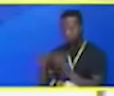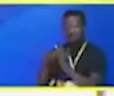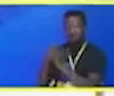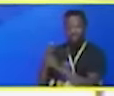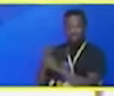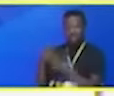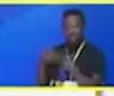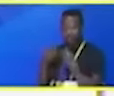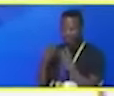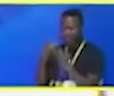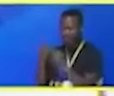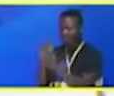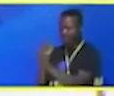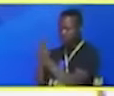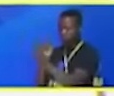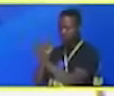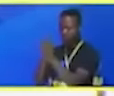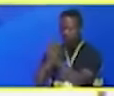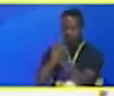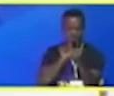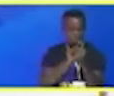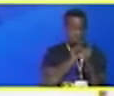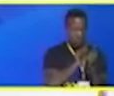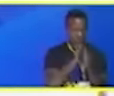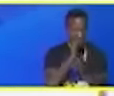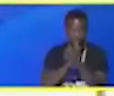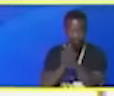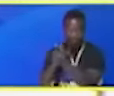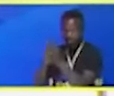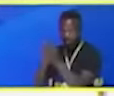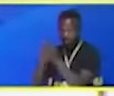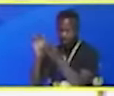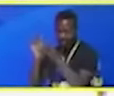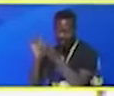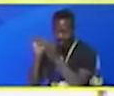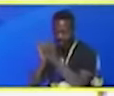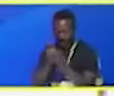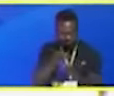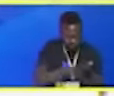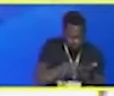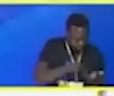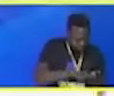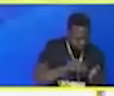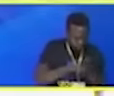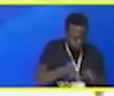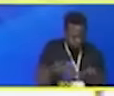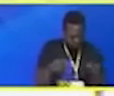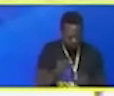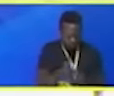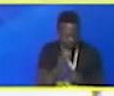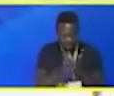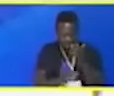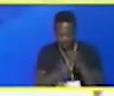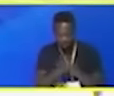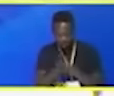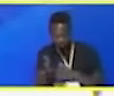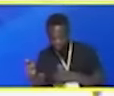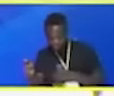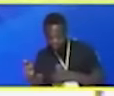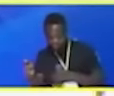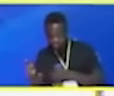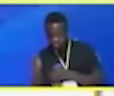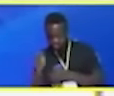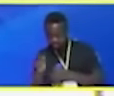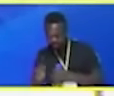many encounters, and he documented some of these encounters as we see in Revelations. Let's look at chapter 4 from